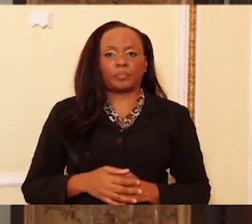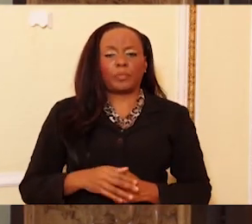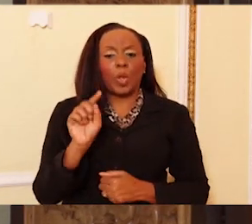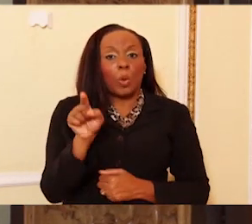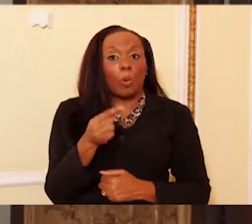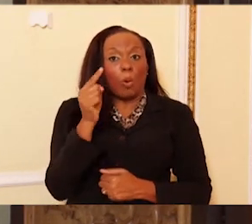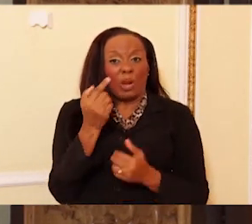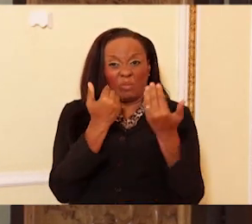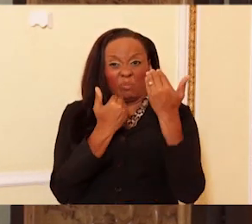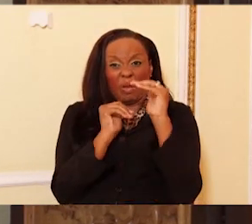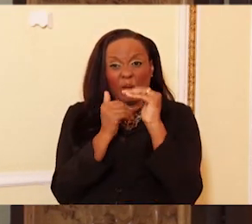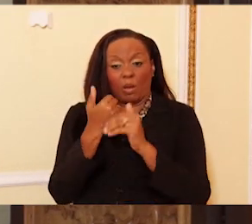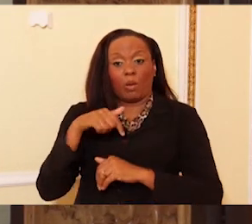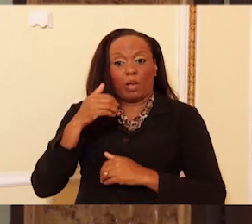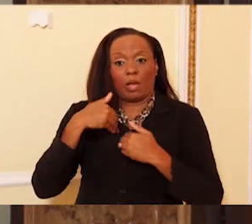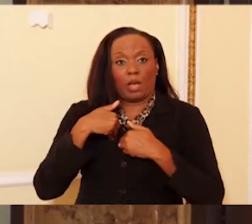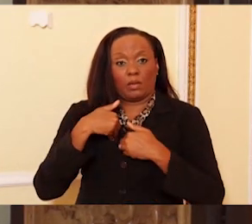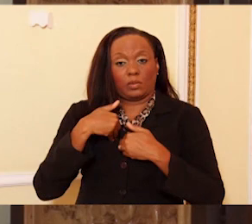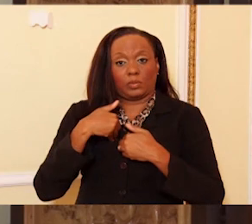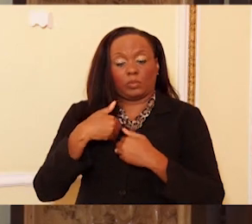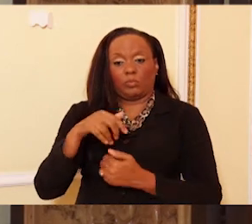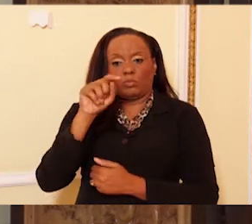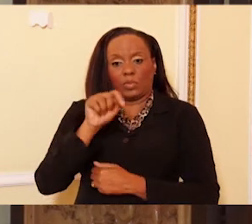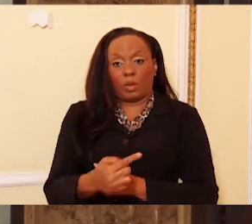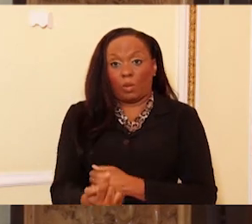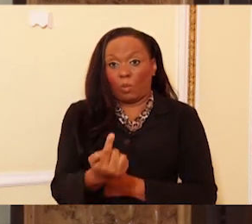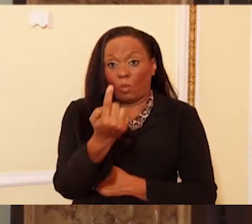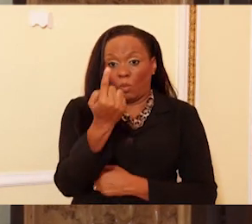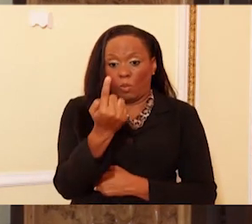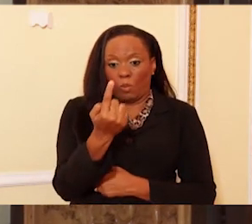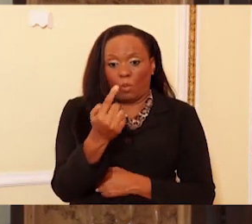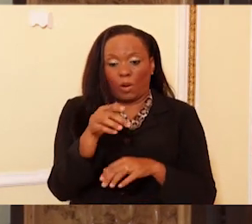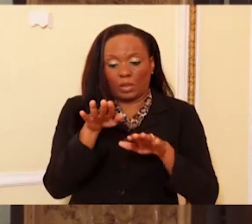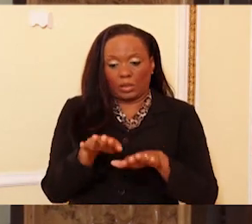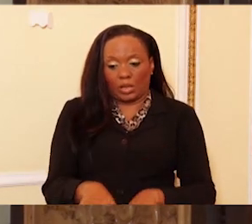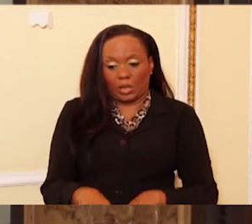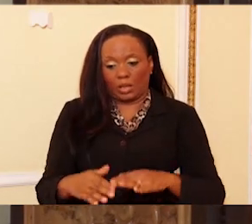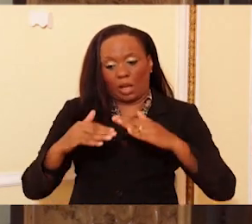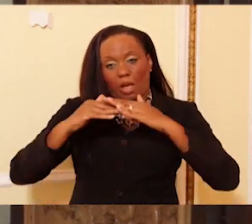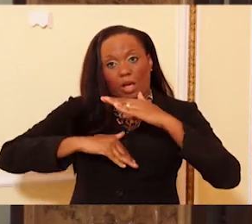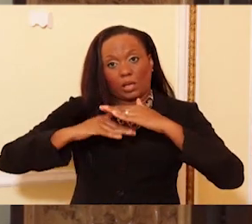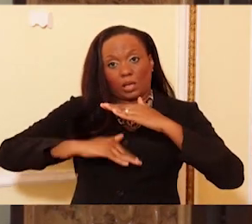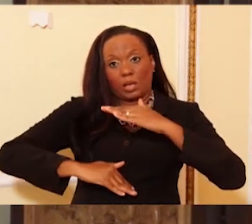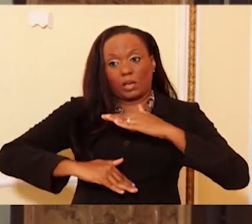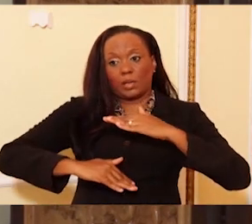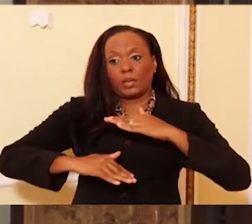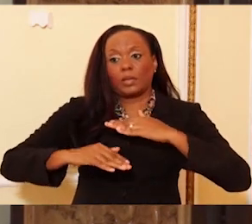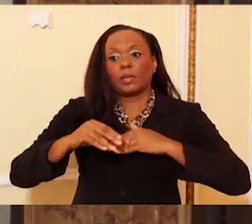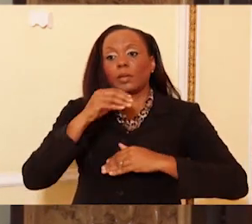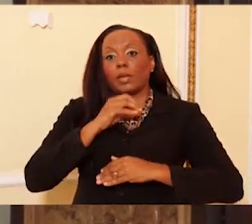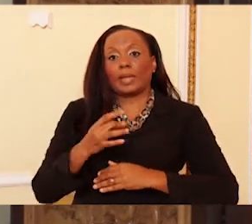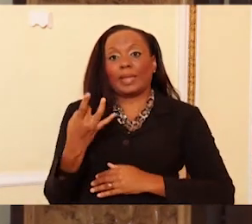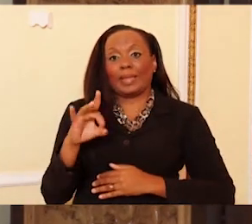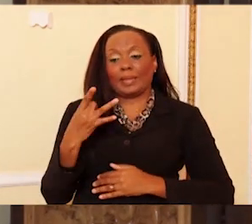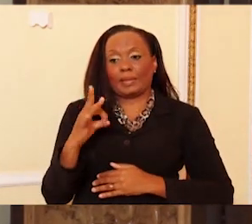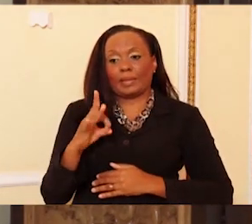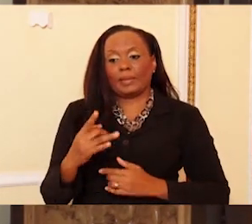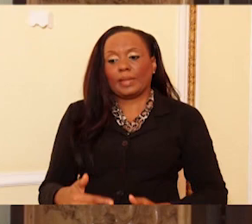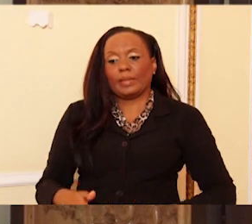charity is asking is that there be at least one child under the age of 18 resident in each household.